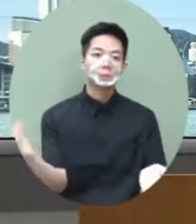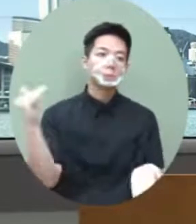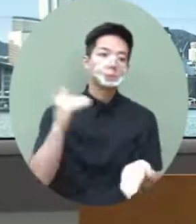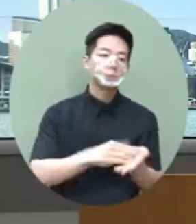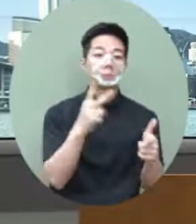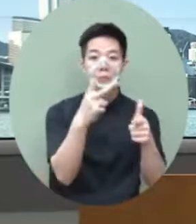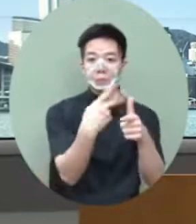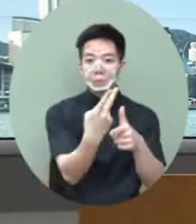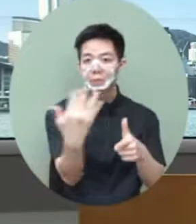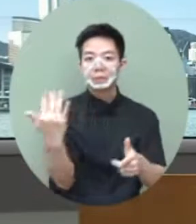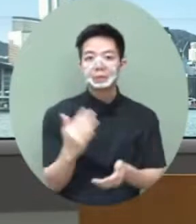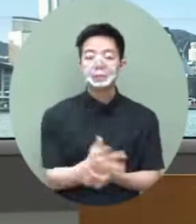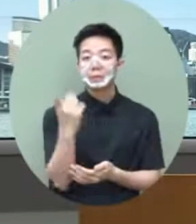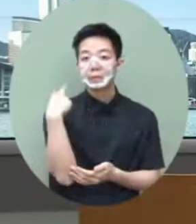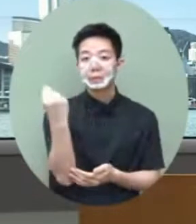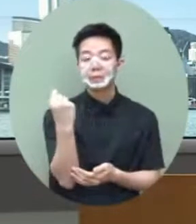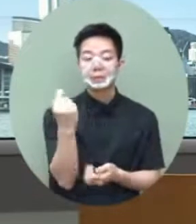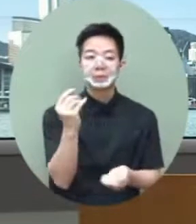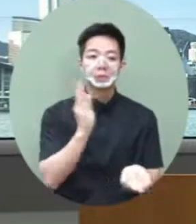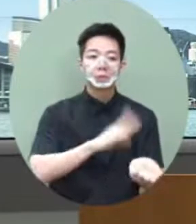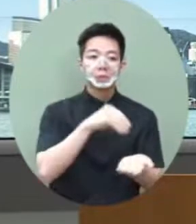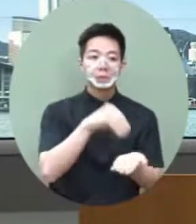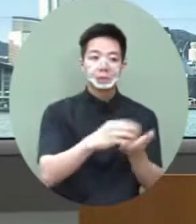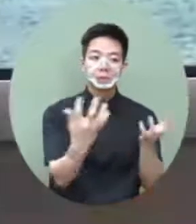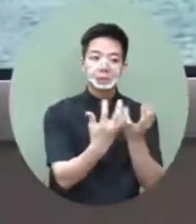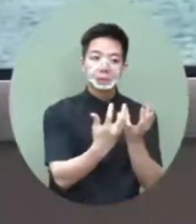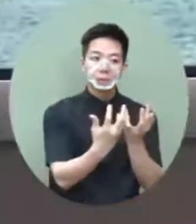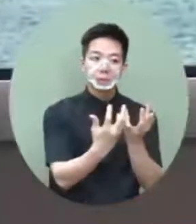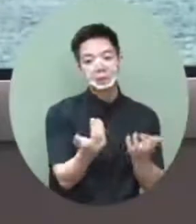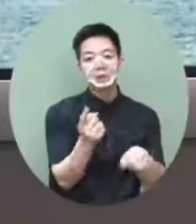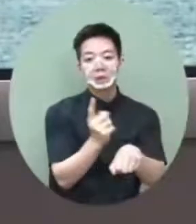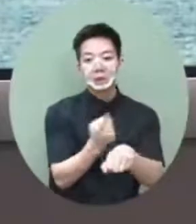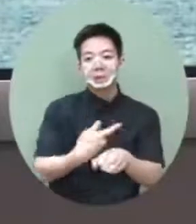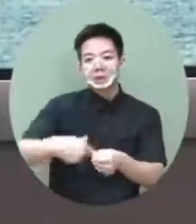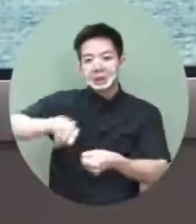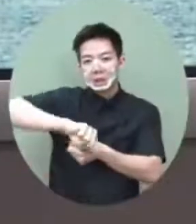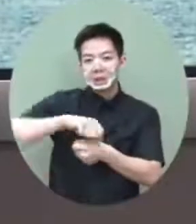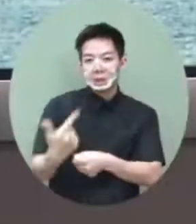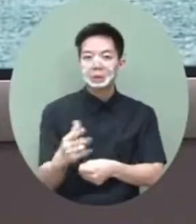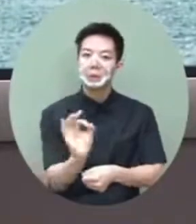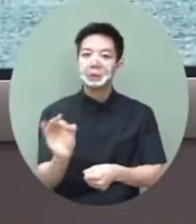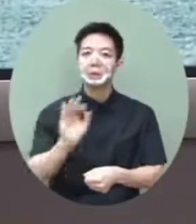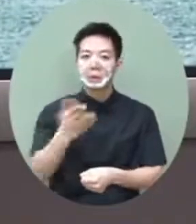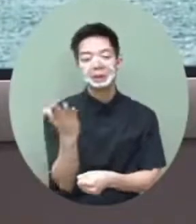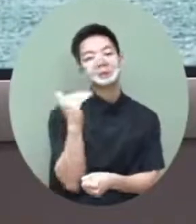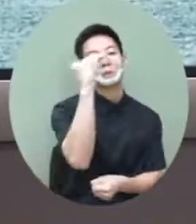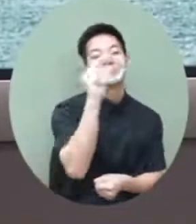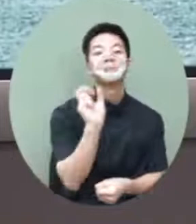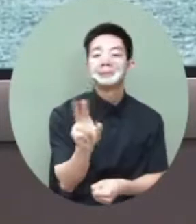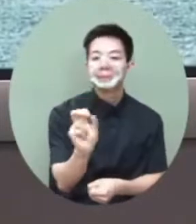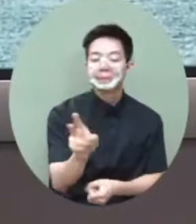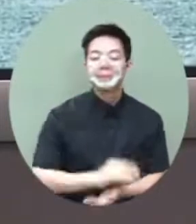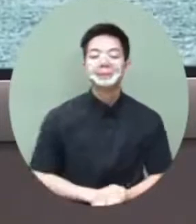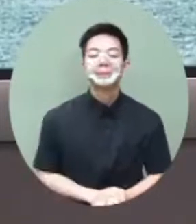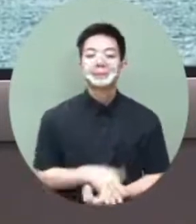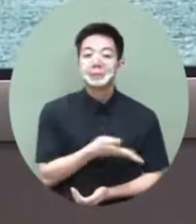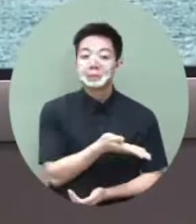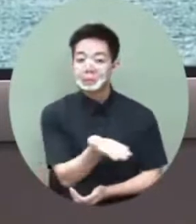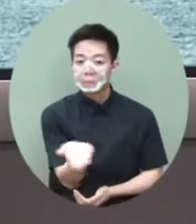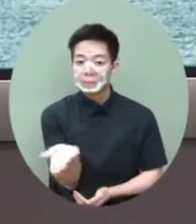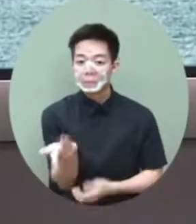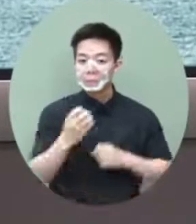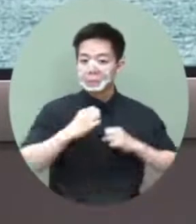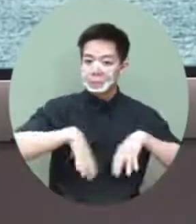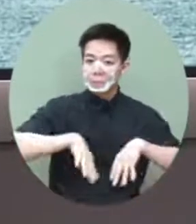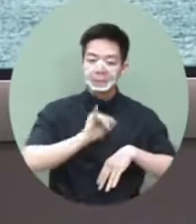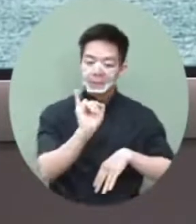afternoon, everyone. It's been over 2 months since the start of the fifth wave. We've seen a drop in the number